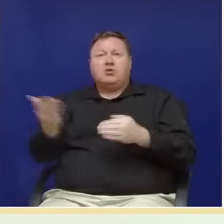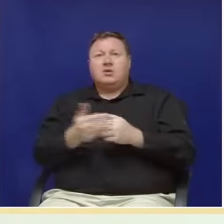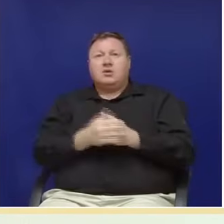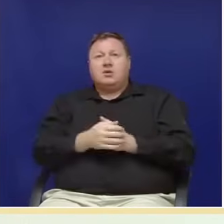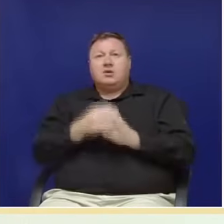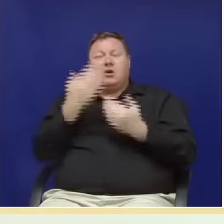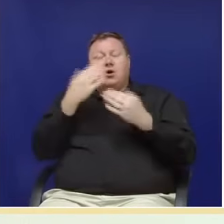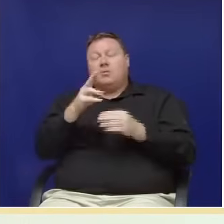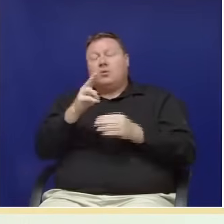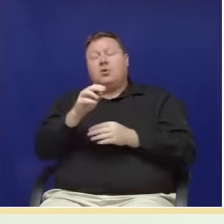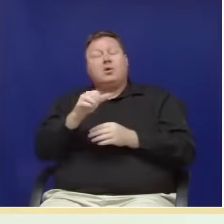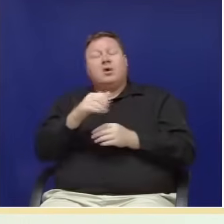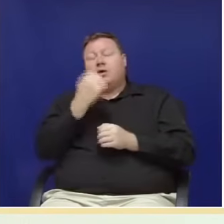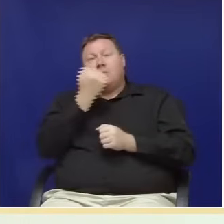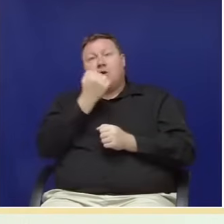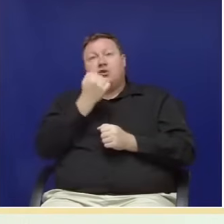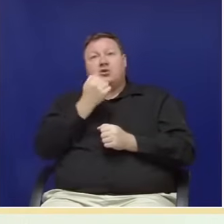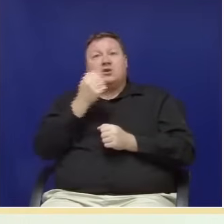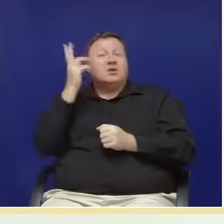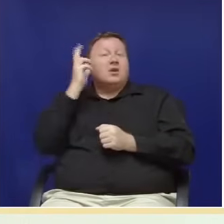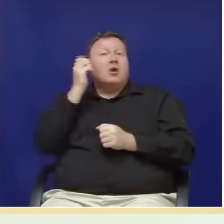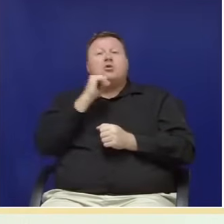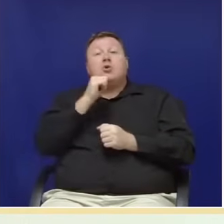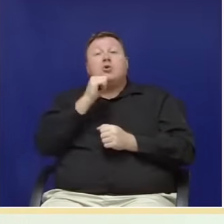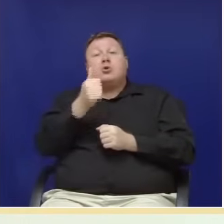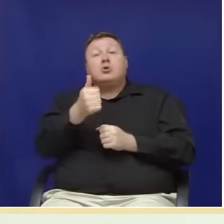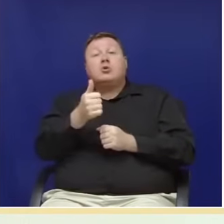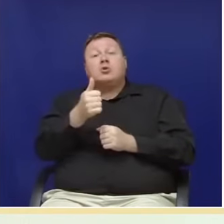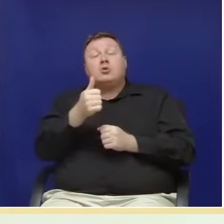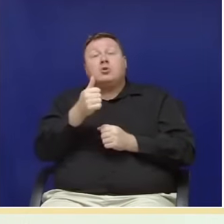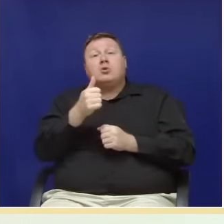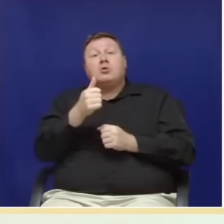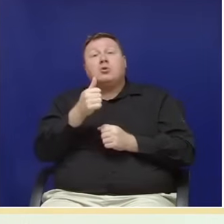Honourable Nodada, my apologies, the sound is not good. What is the